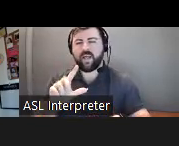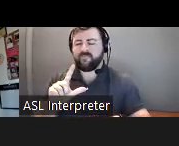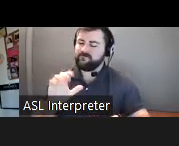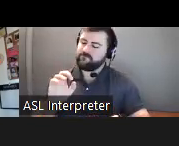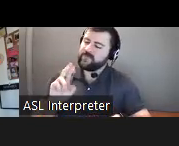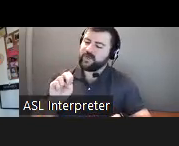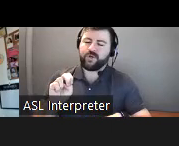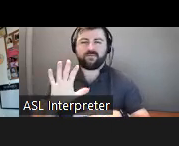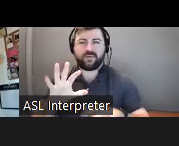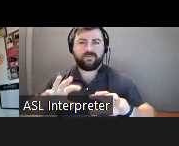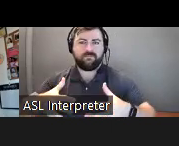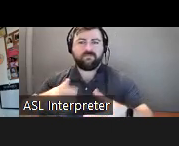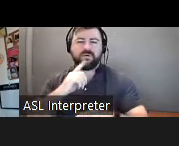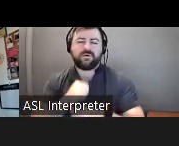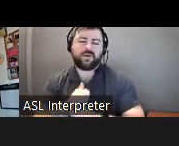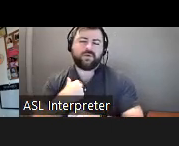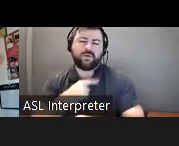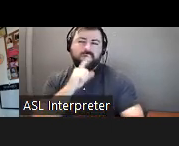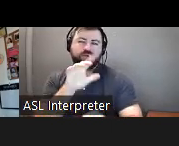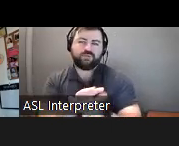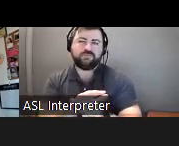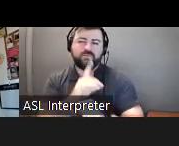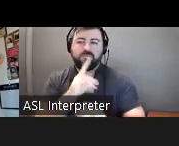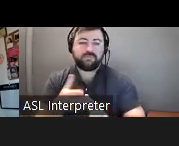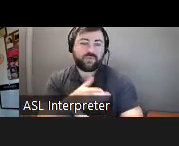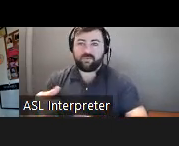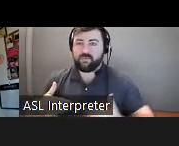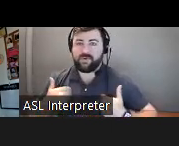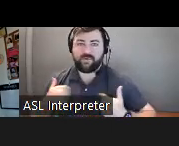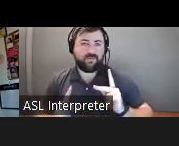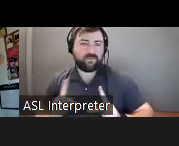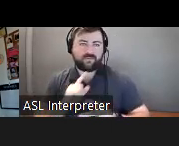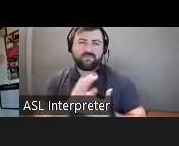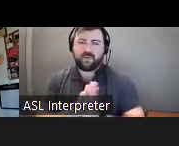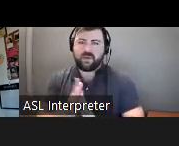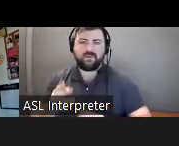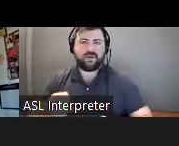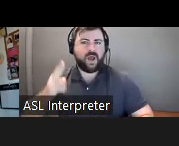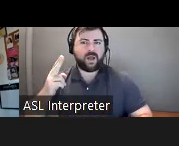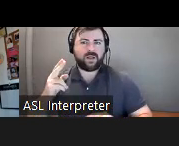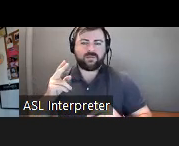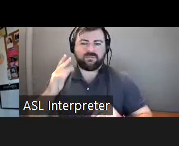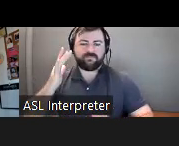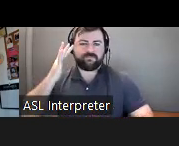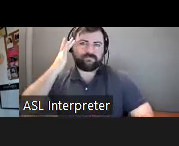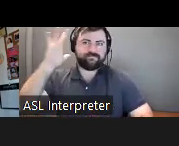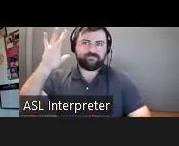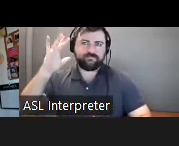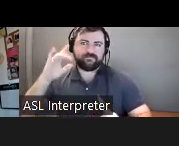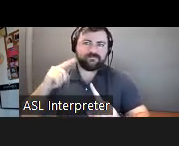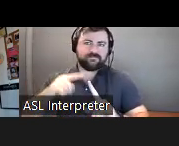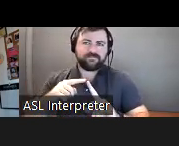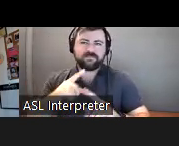we can ensure that before those young folks become really highly acute, we are able to